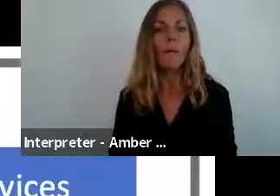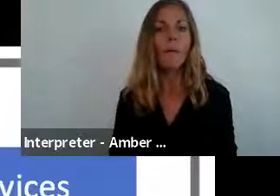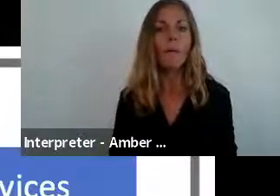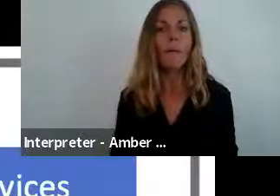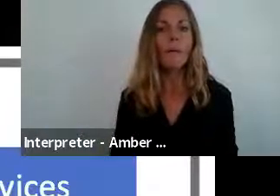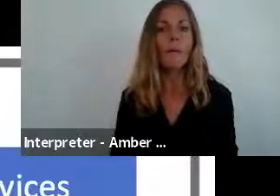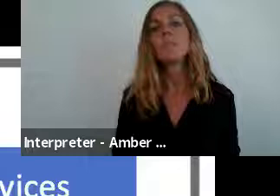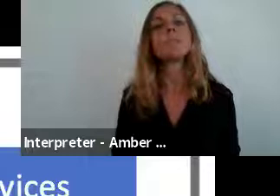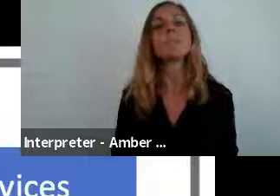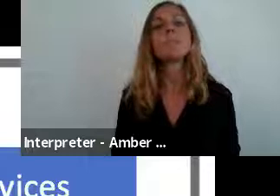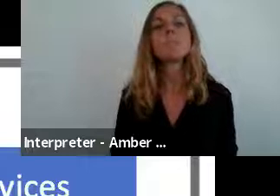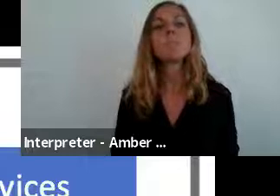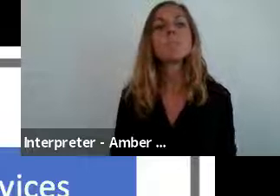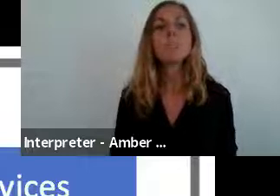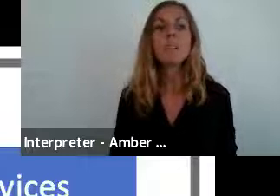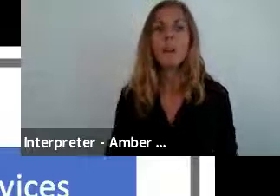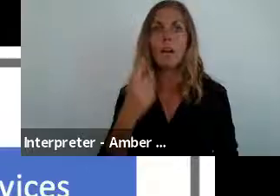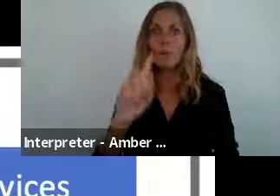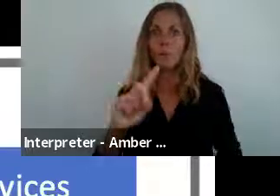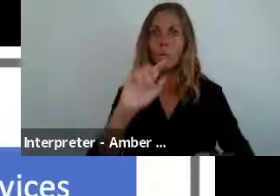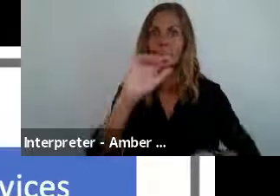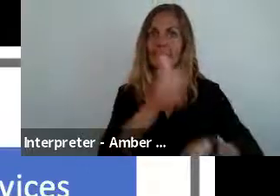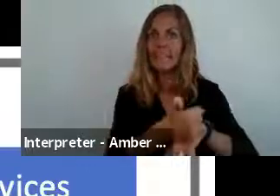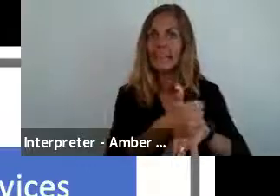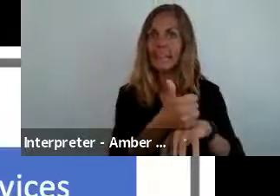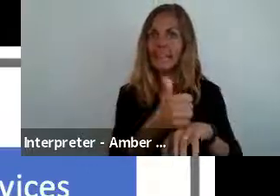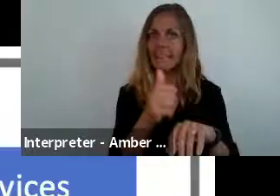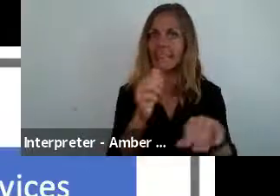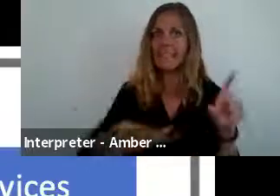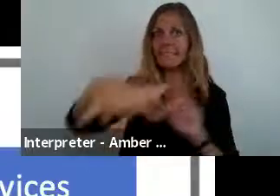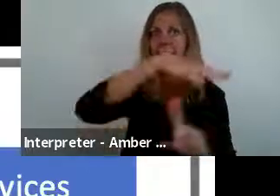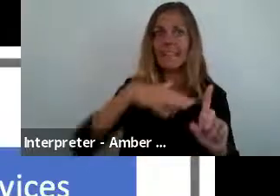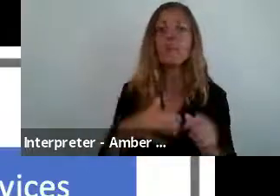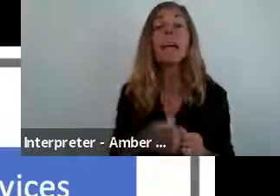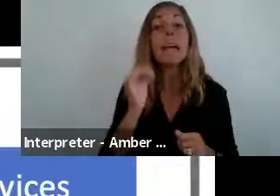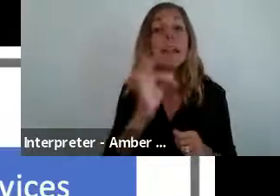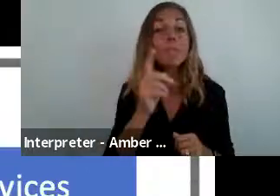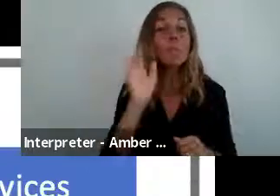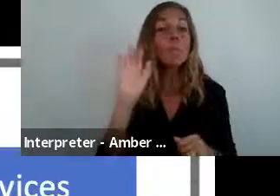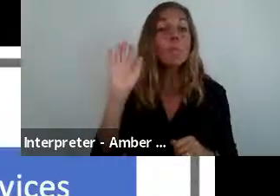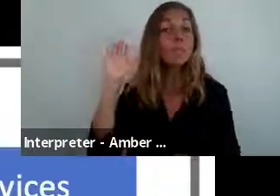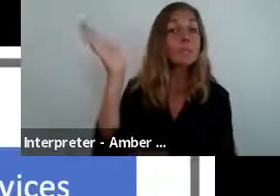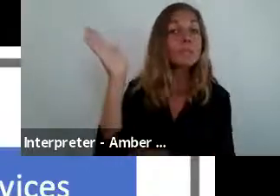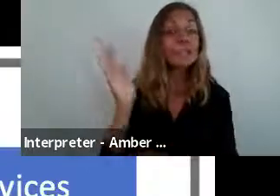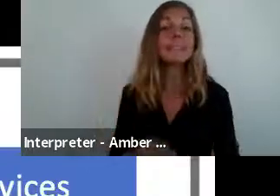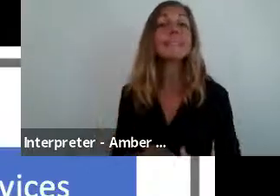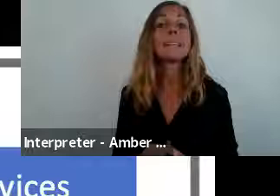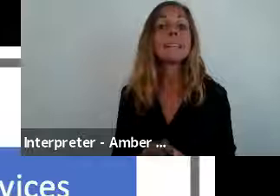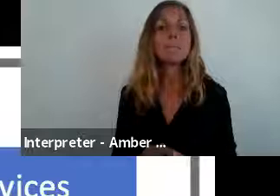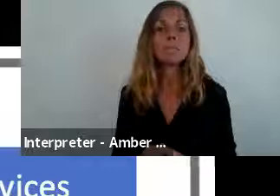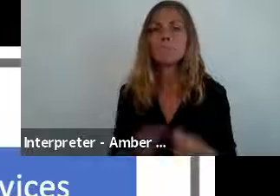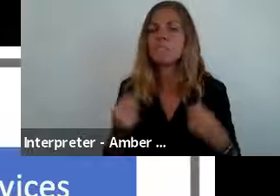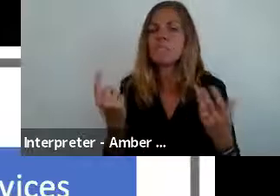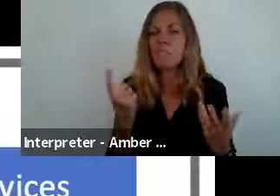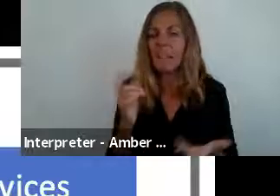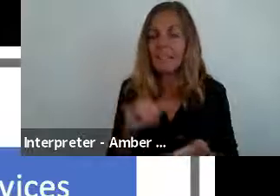So in terms of setting the scene for if you are going to be putting on a presentation or a talk or something like